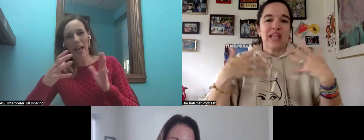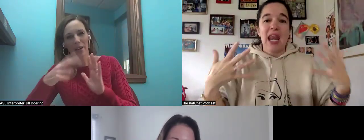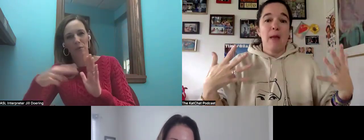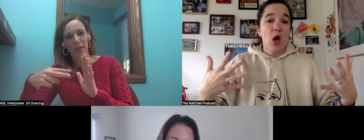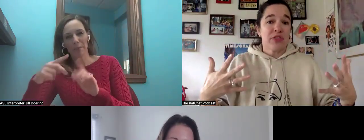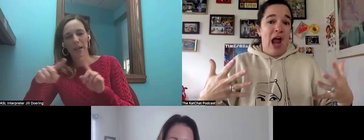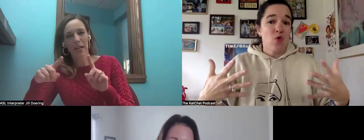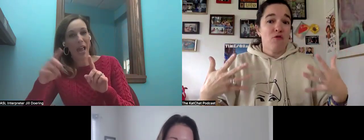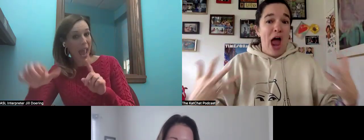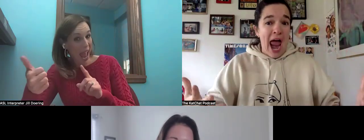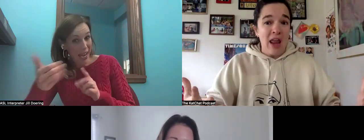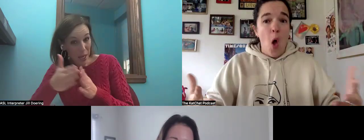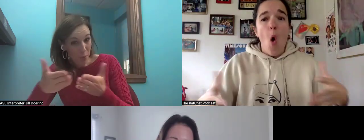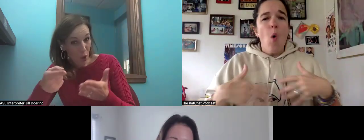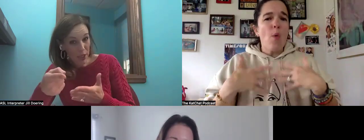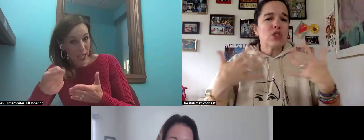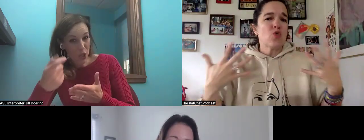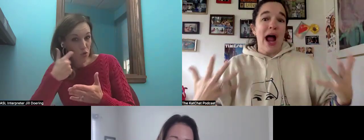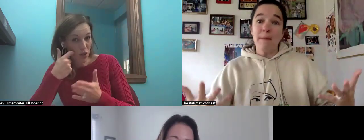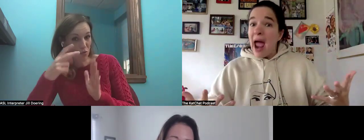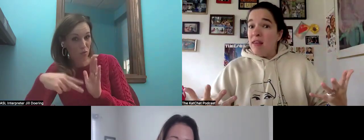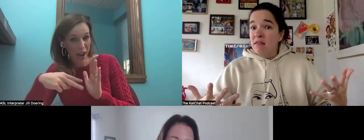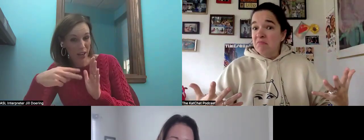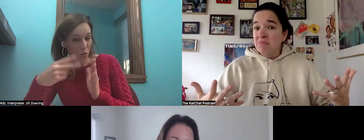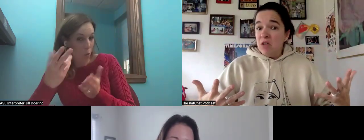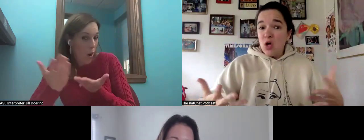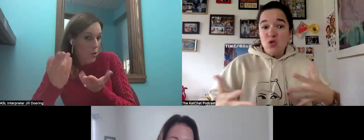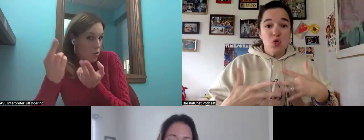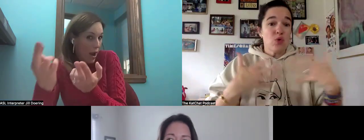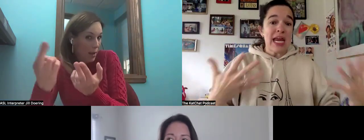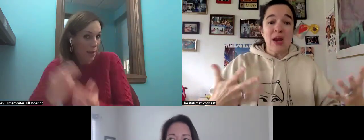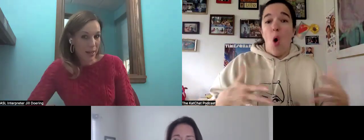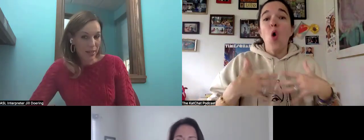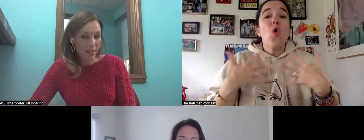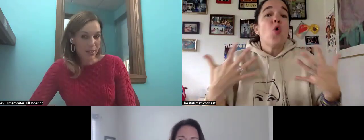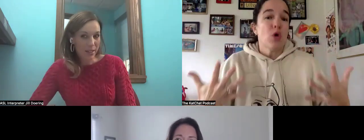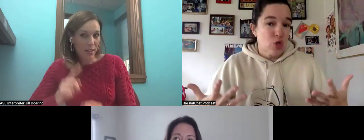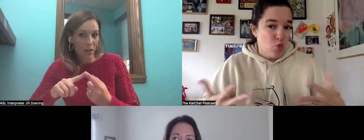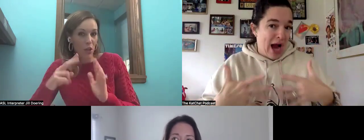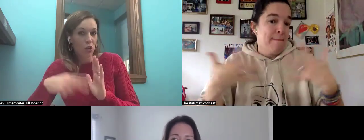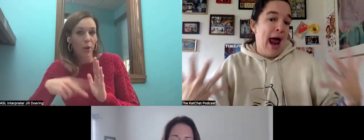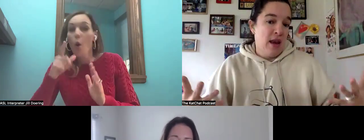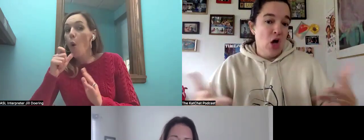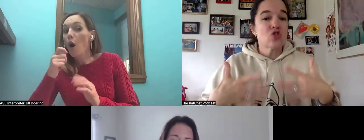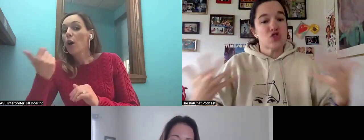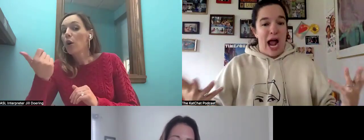if there's any books that you read, what would you recommend to read or who would you